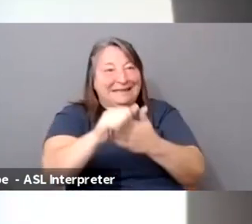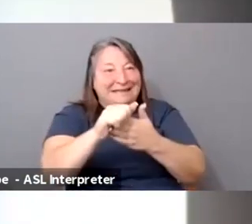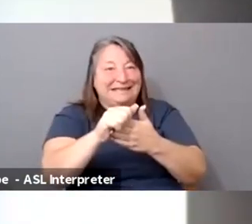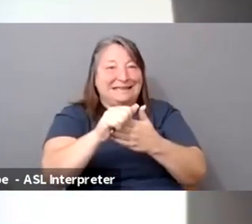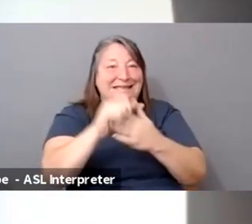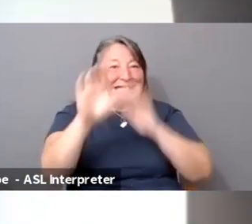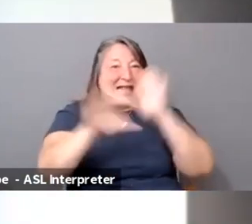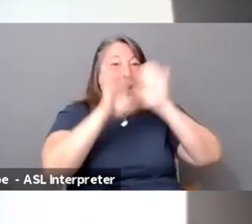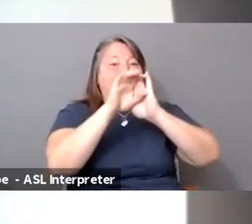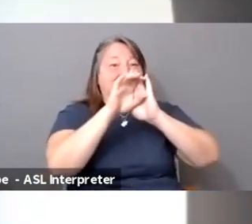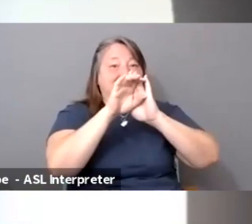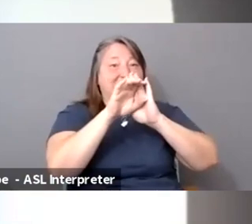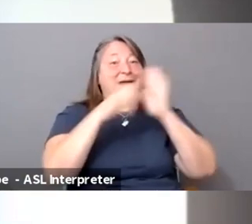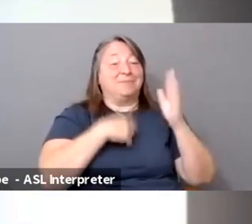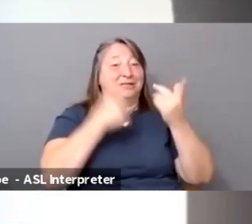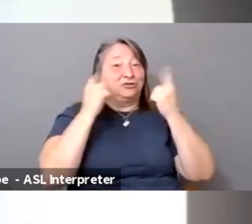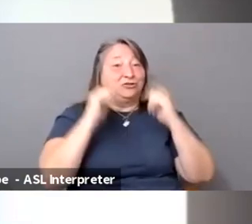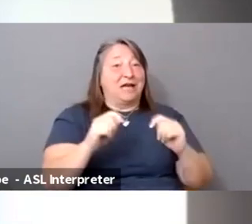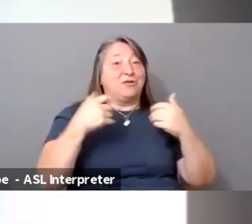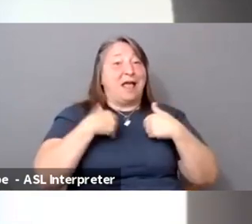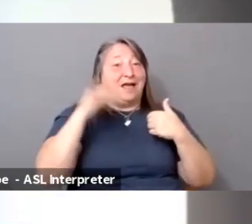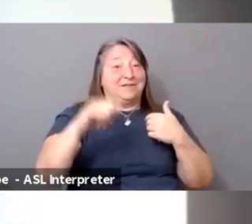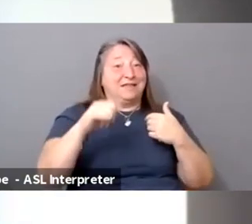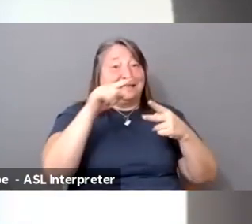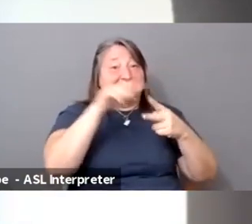my journey of trying to have these films made,